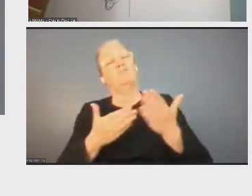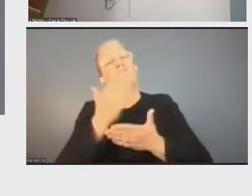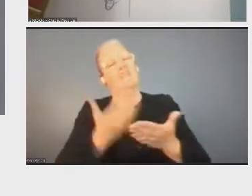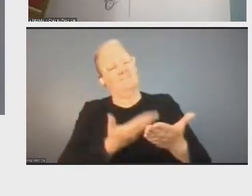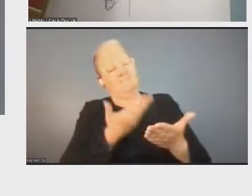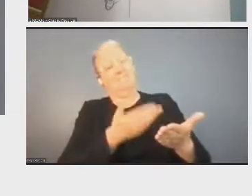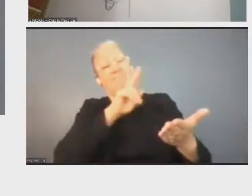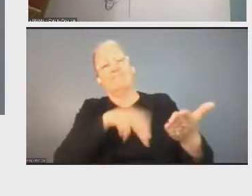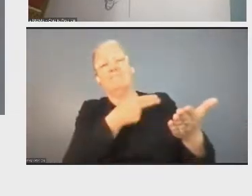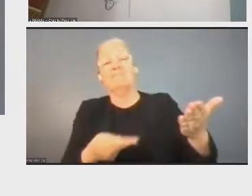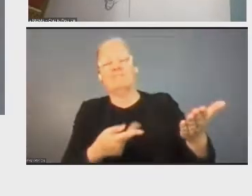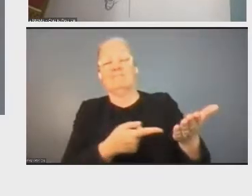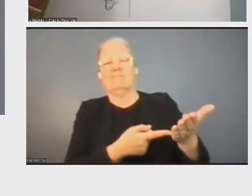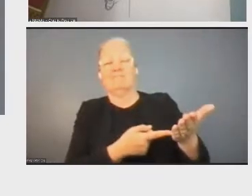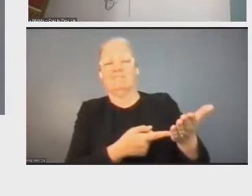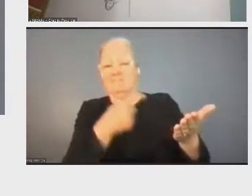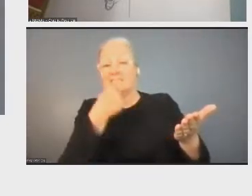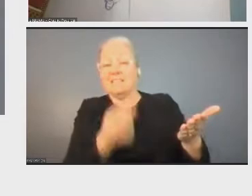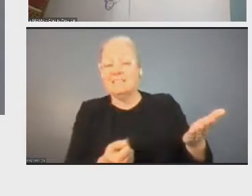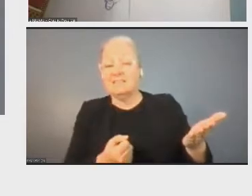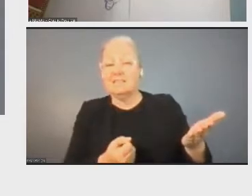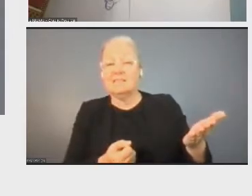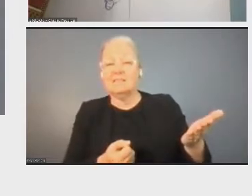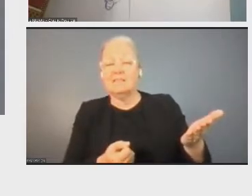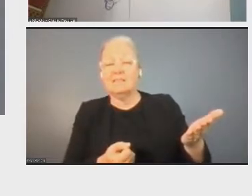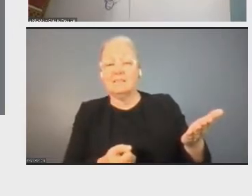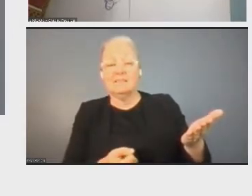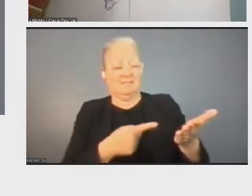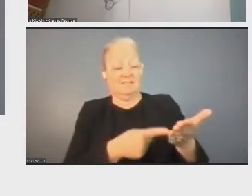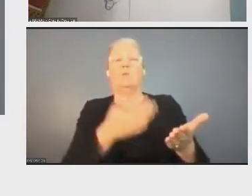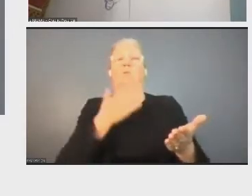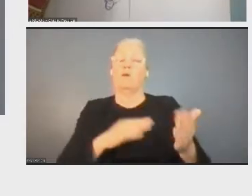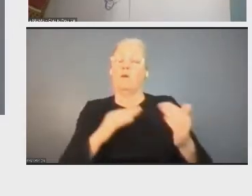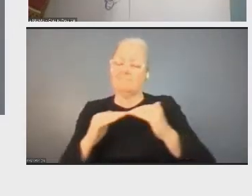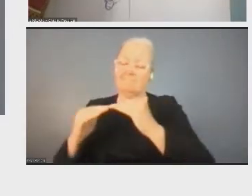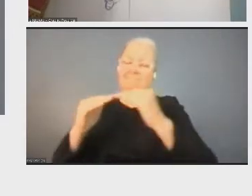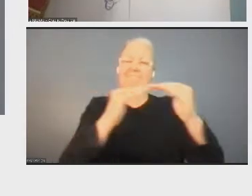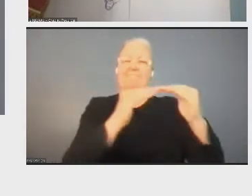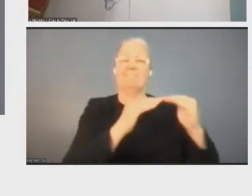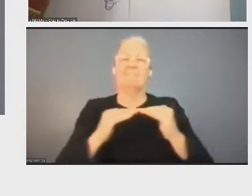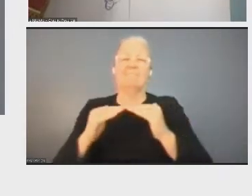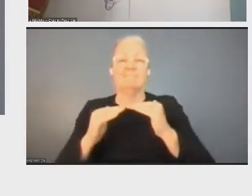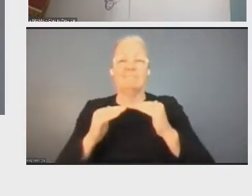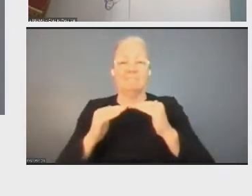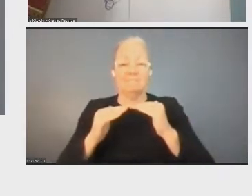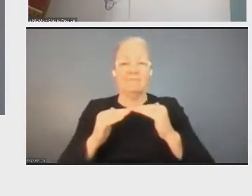meets an only interpretation that is equality among men and